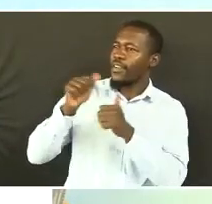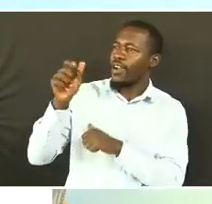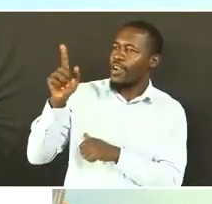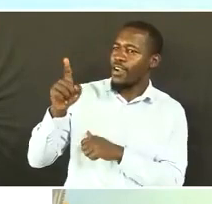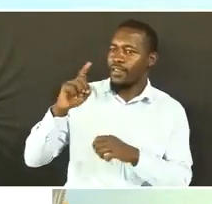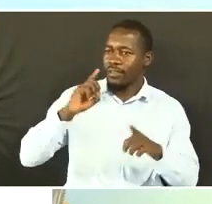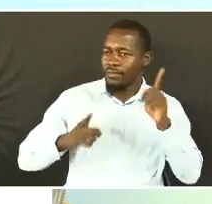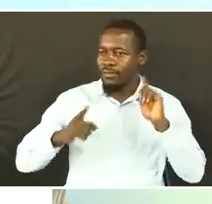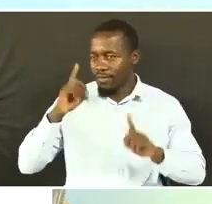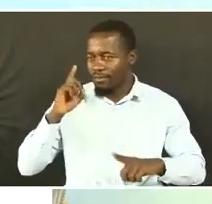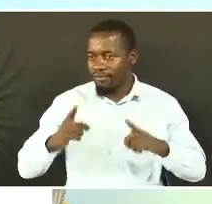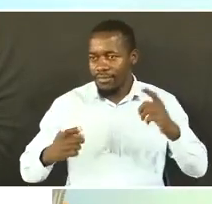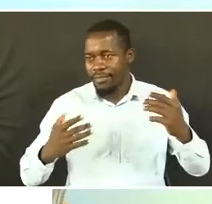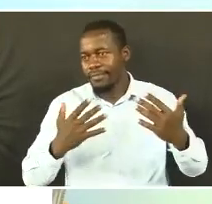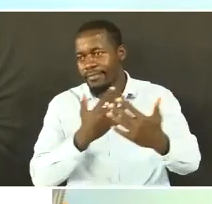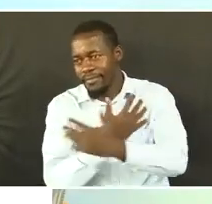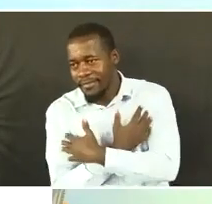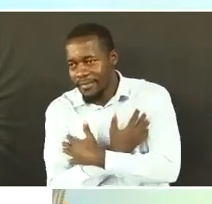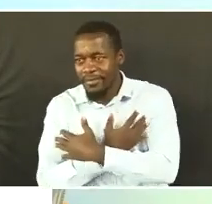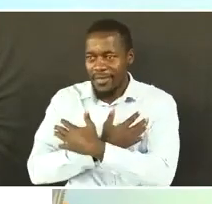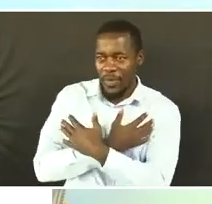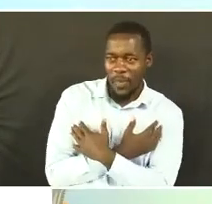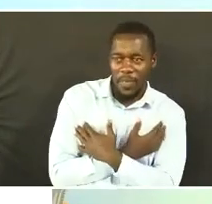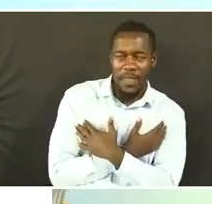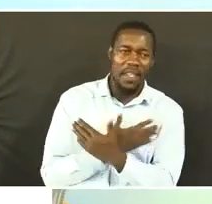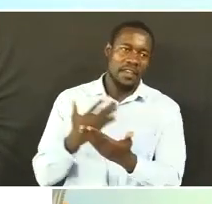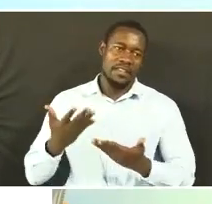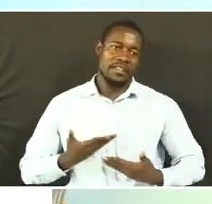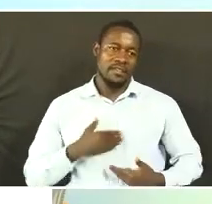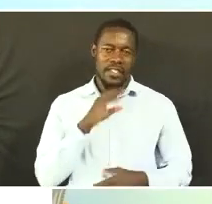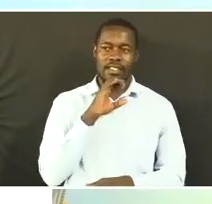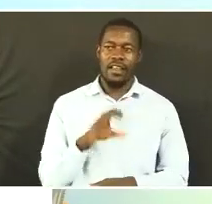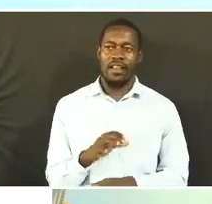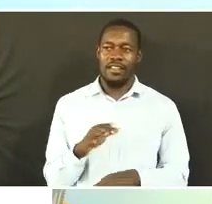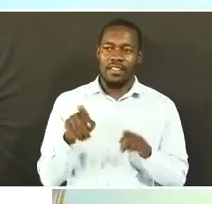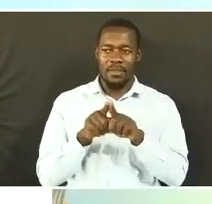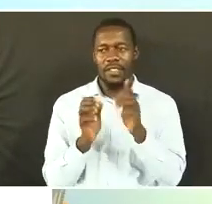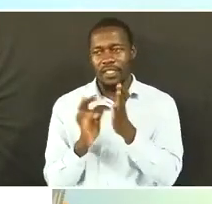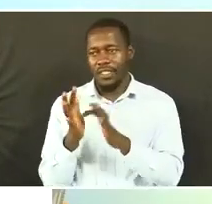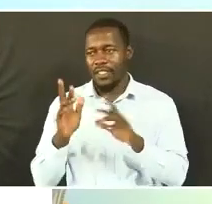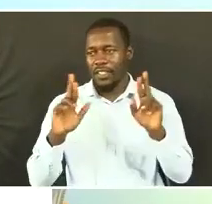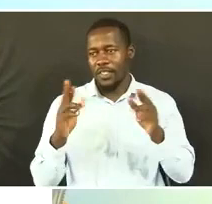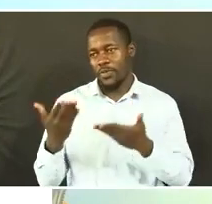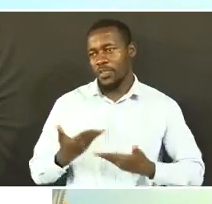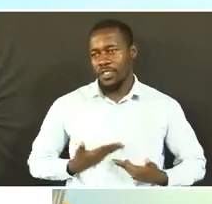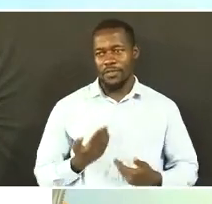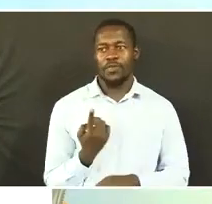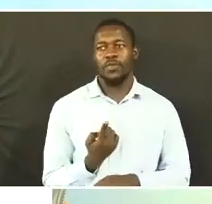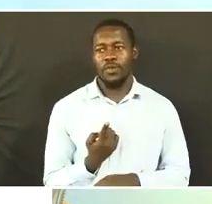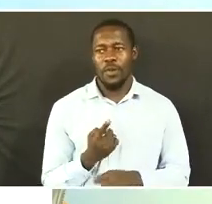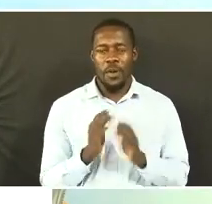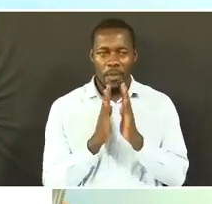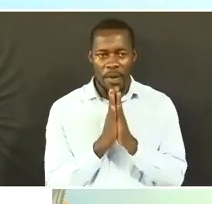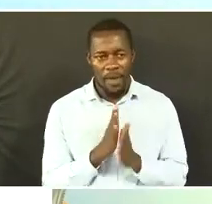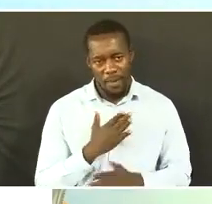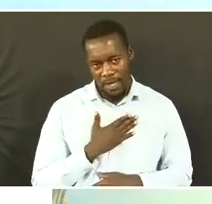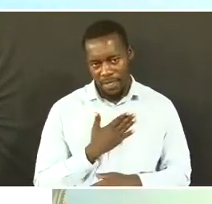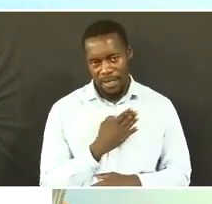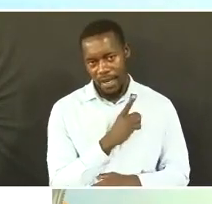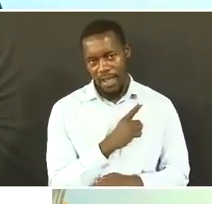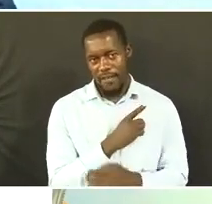himself in far country, away from family and away from God. How it's my prayer, dear